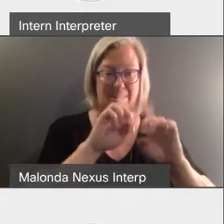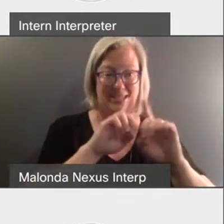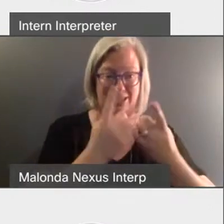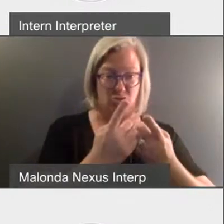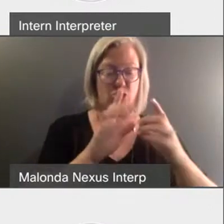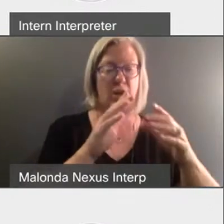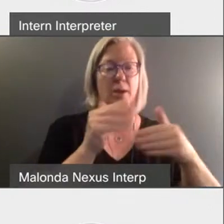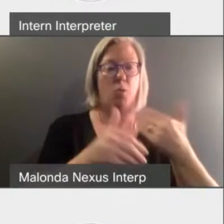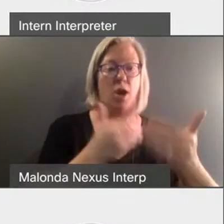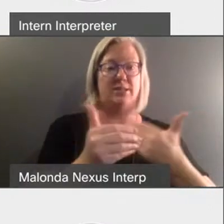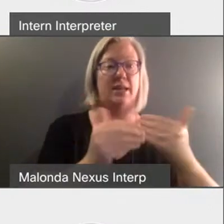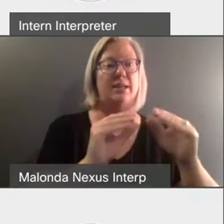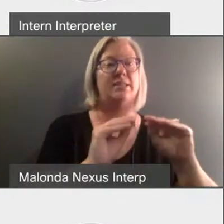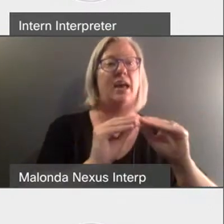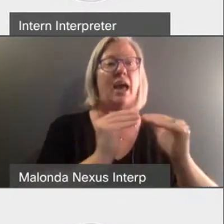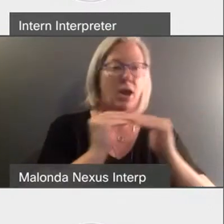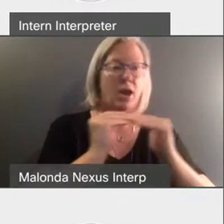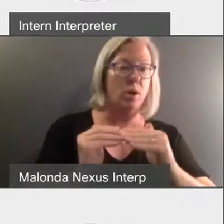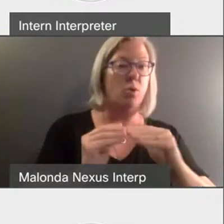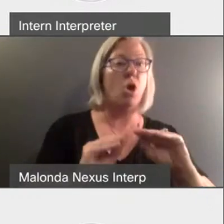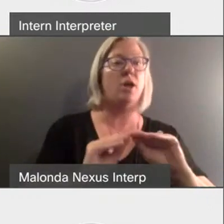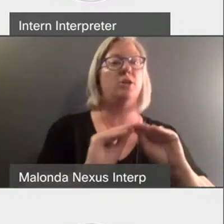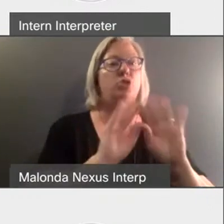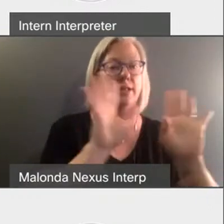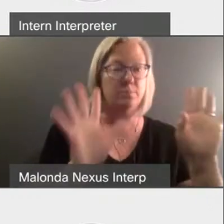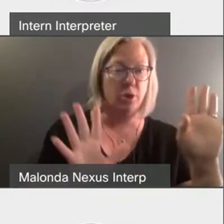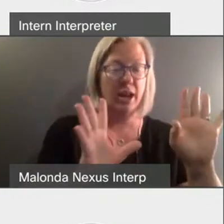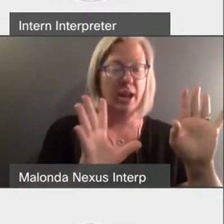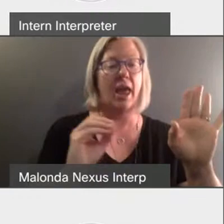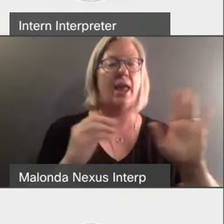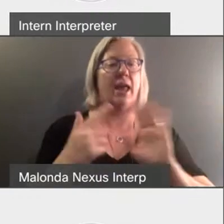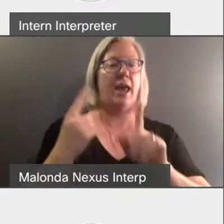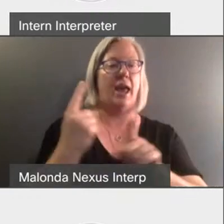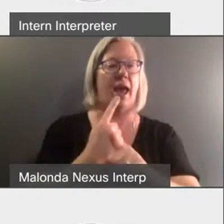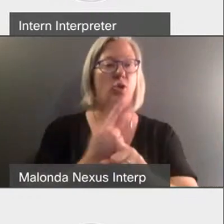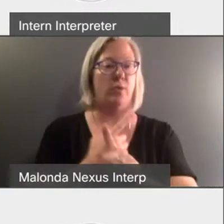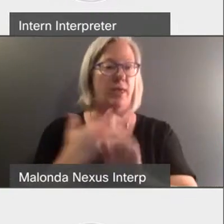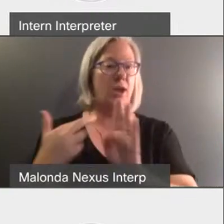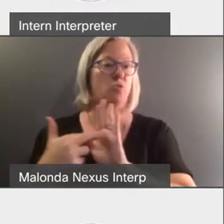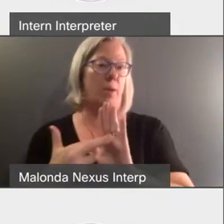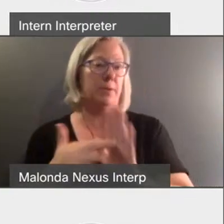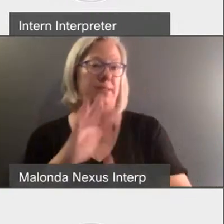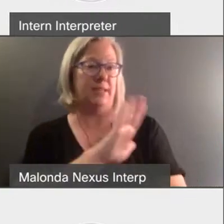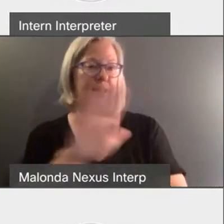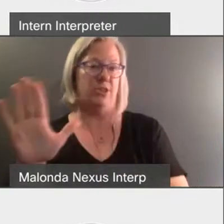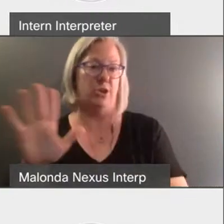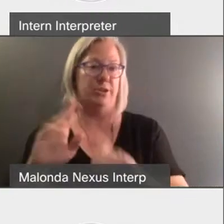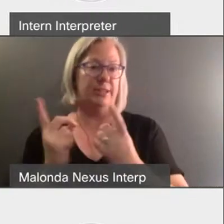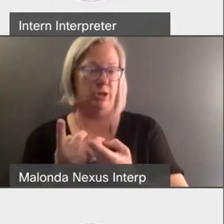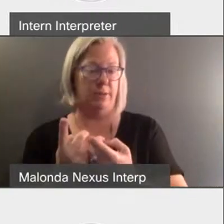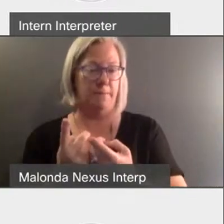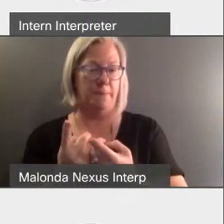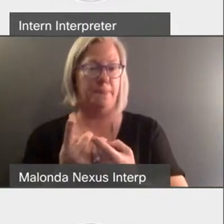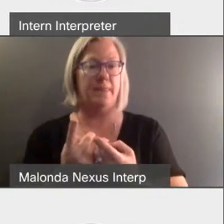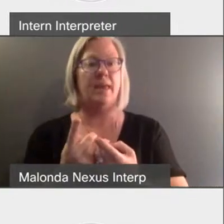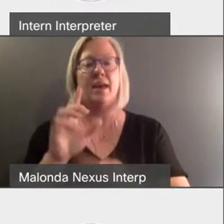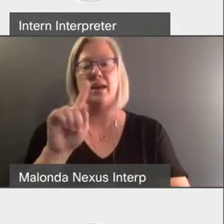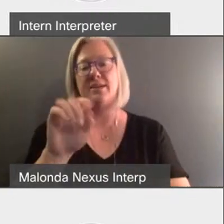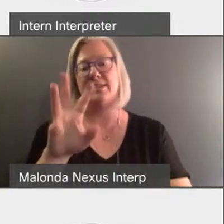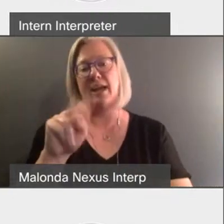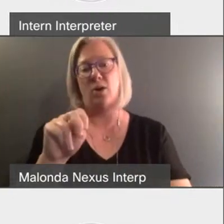process transparent, and make sure Kansans are accurately represented in their districts. These town halls